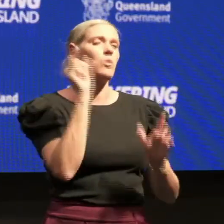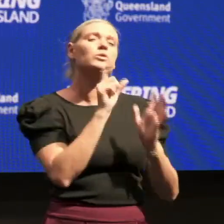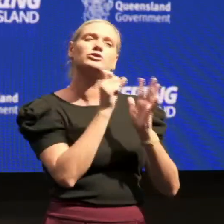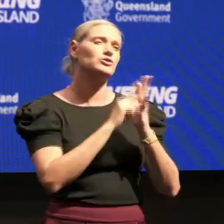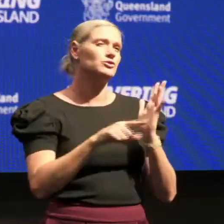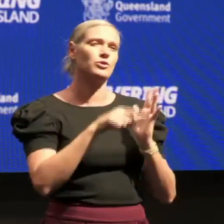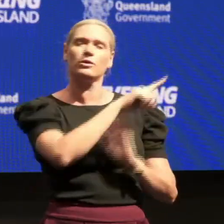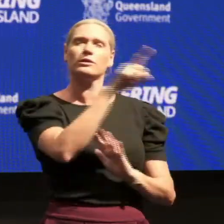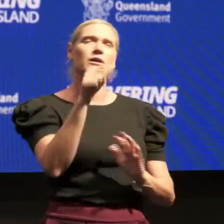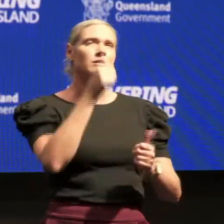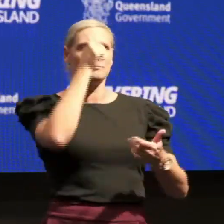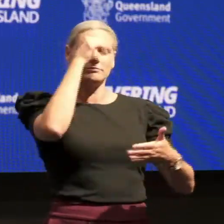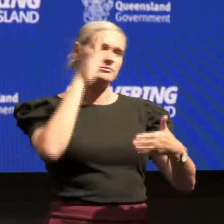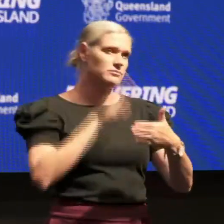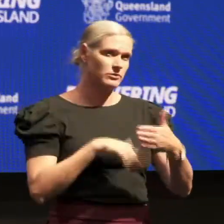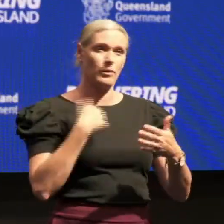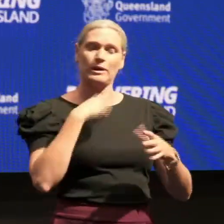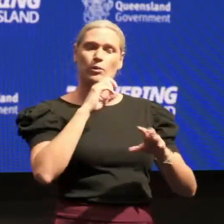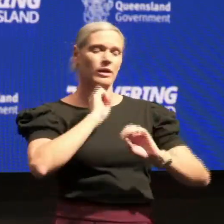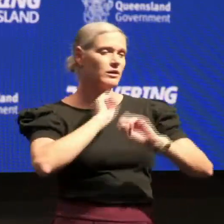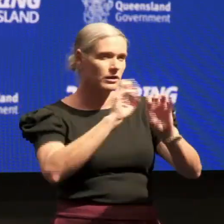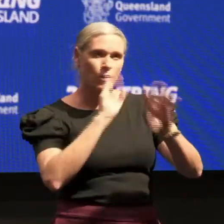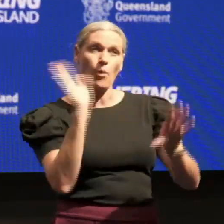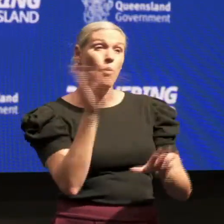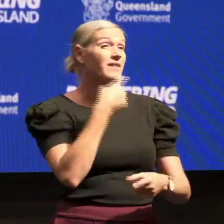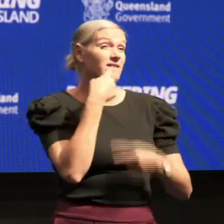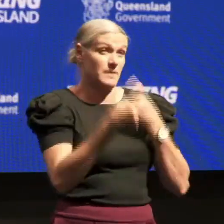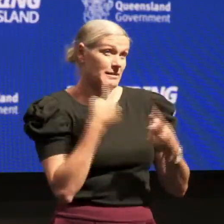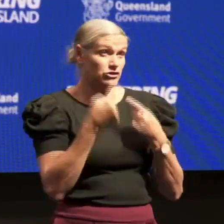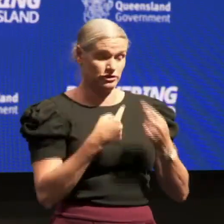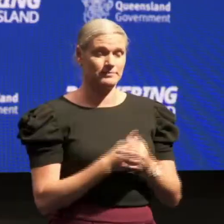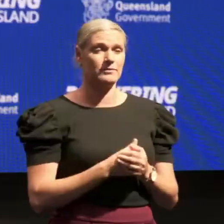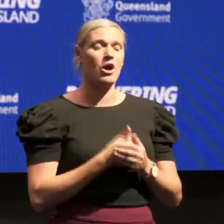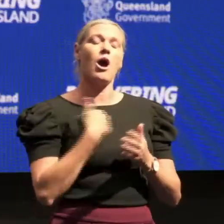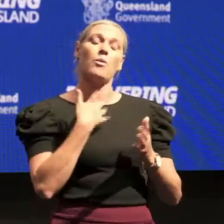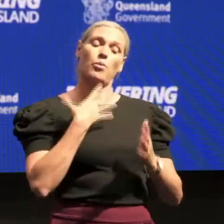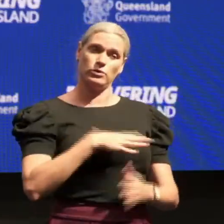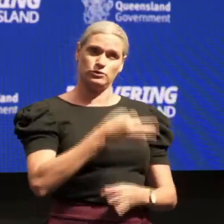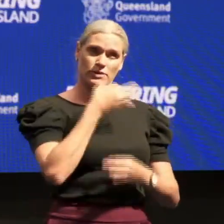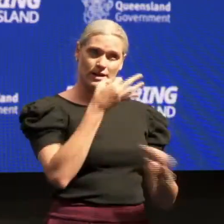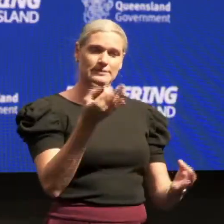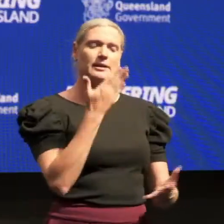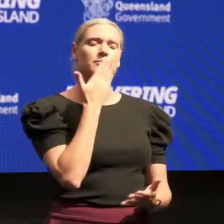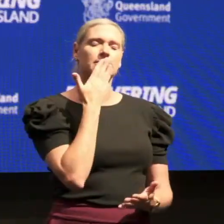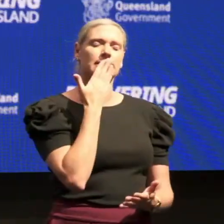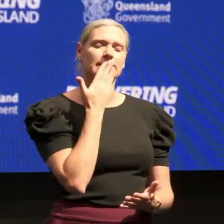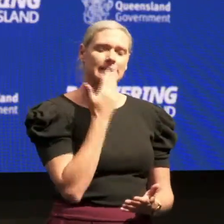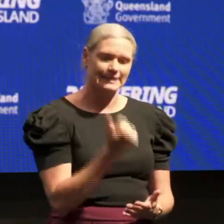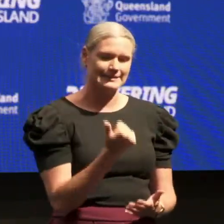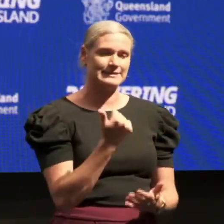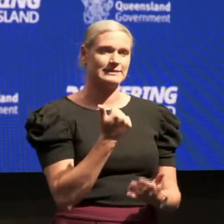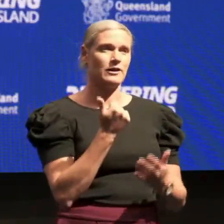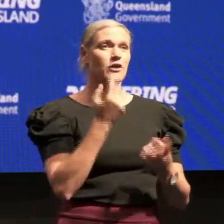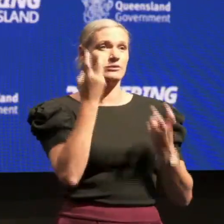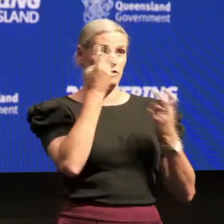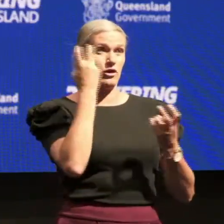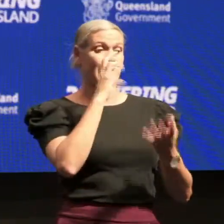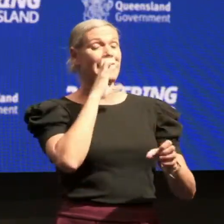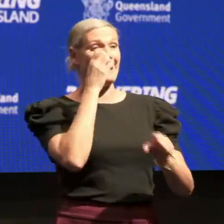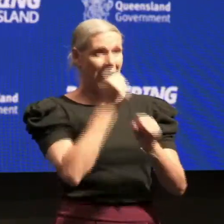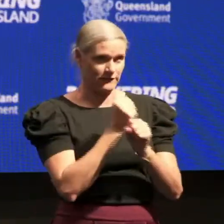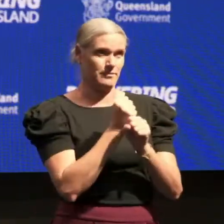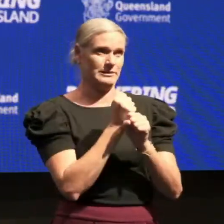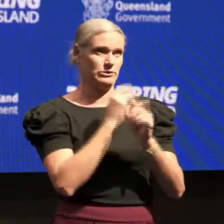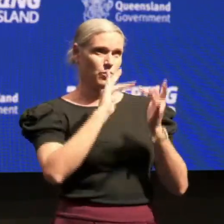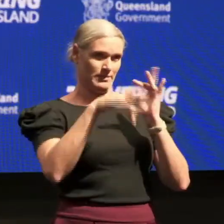always do. We'll give the information as soon as we have it. And I just do ask if people can use that single point of truth, which is the Disaster